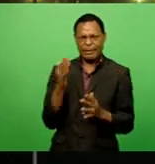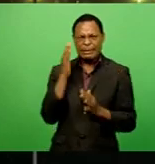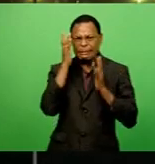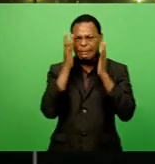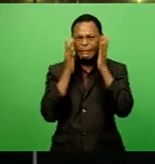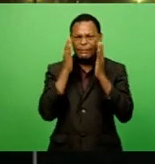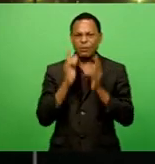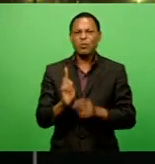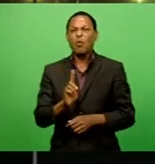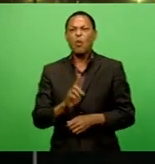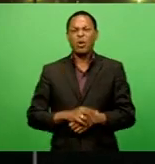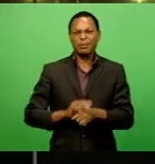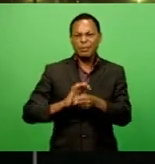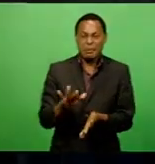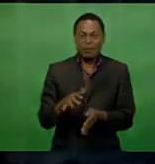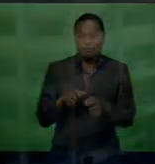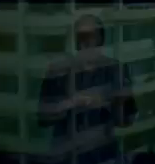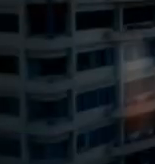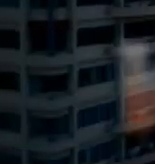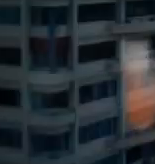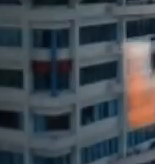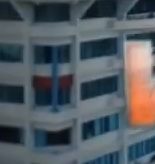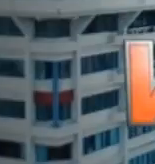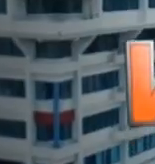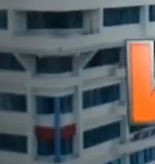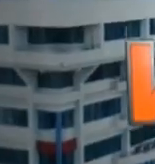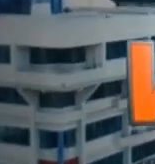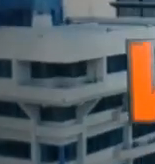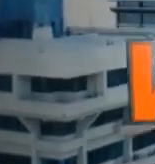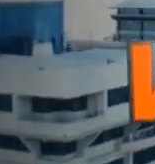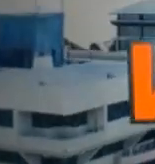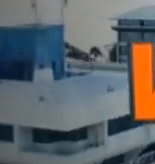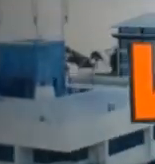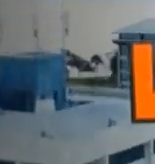event during a global pandemic.